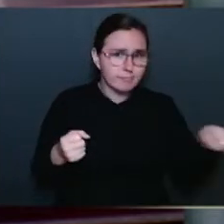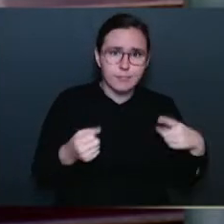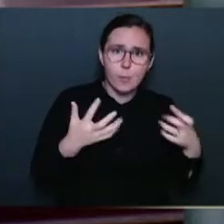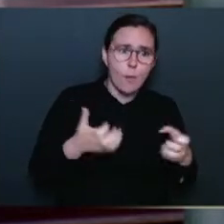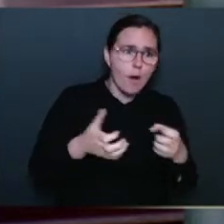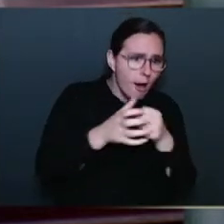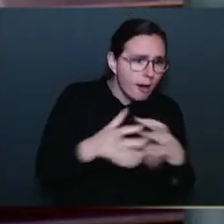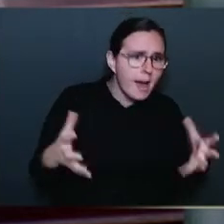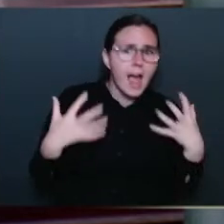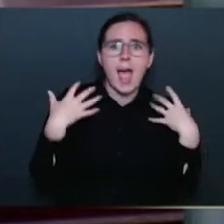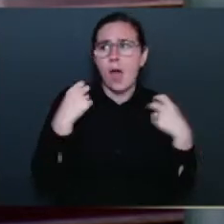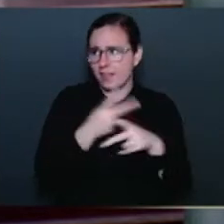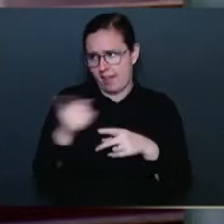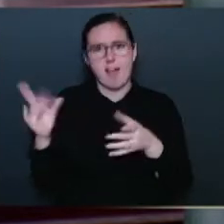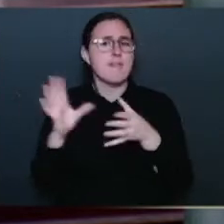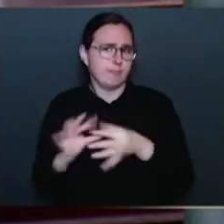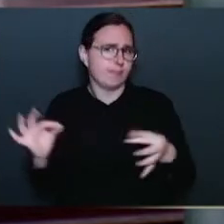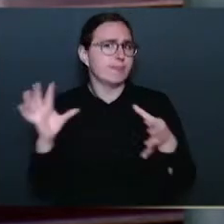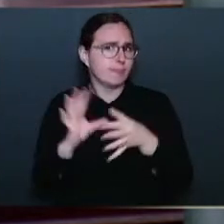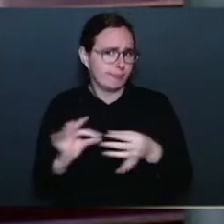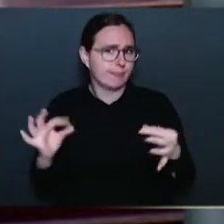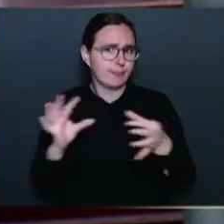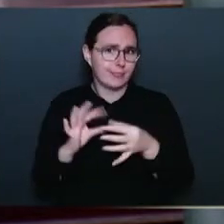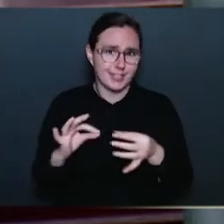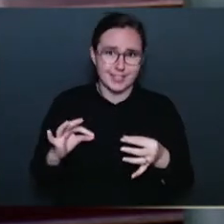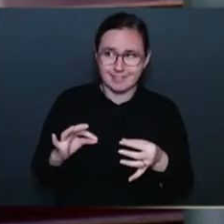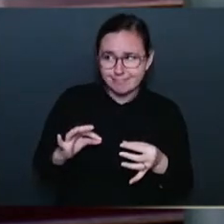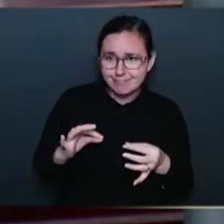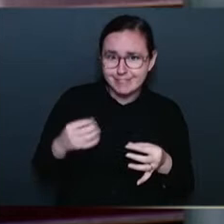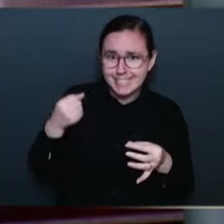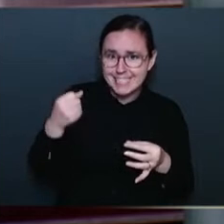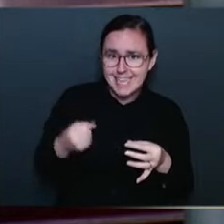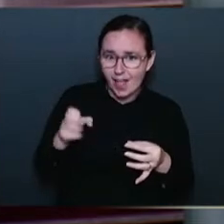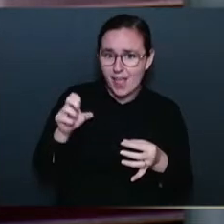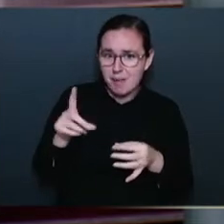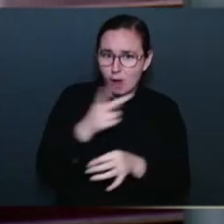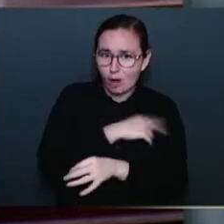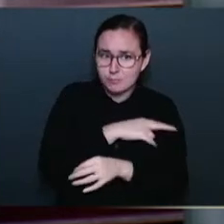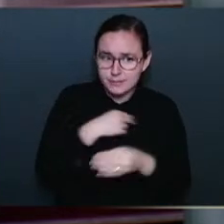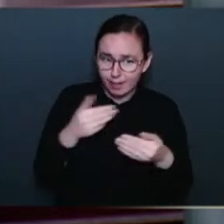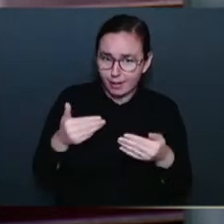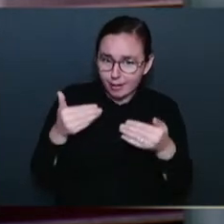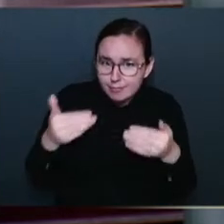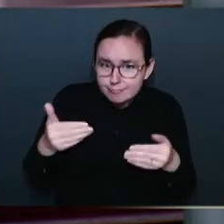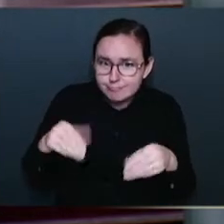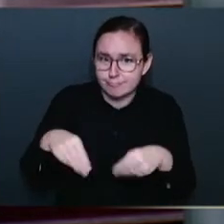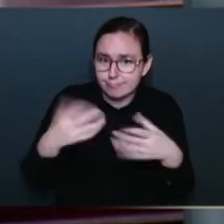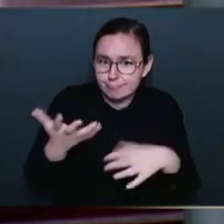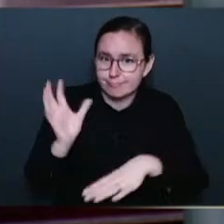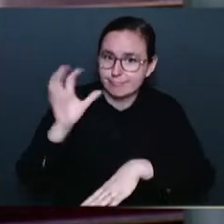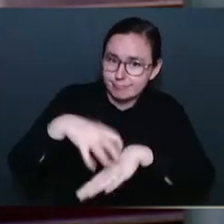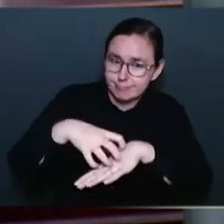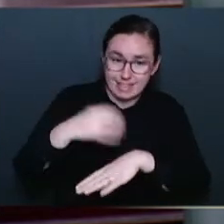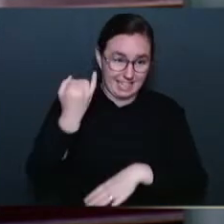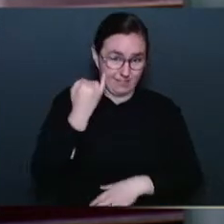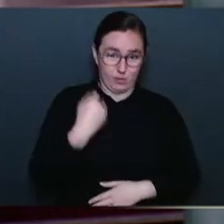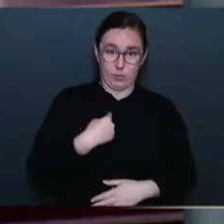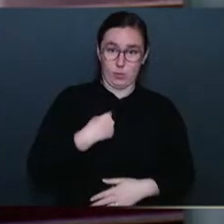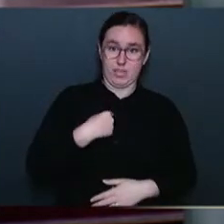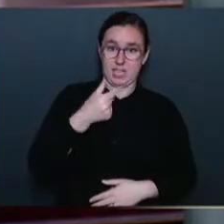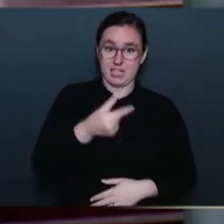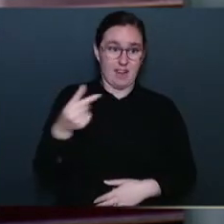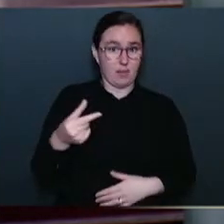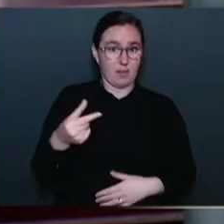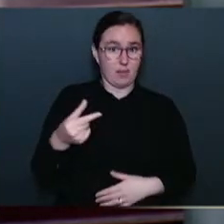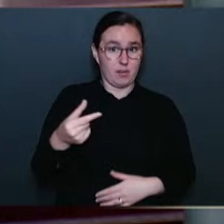would provide our government would have opened it by 2026 the Kenny government delayed it to 2030 and now this